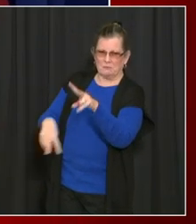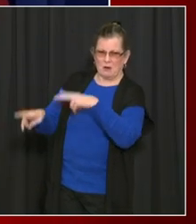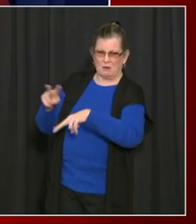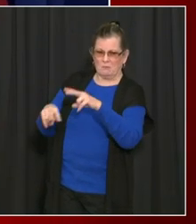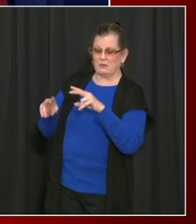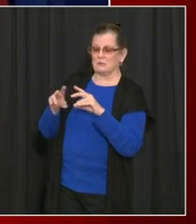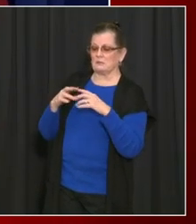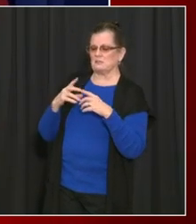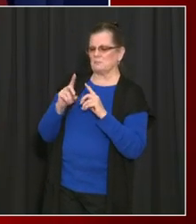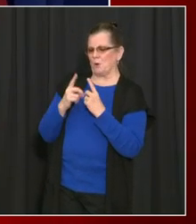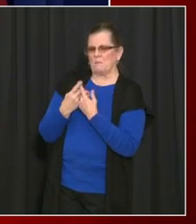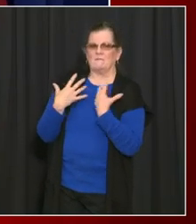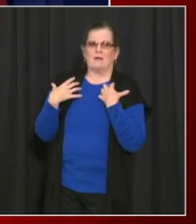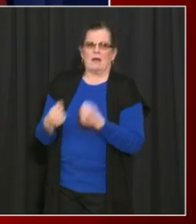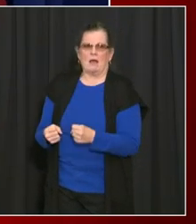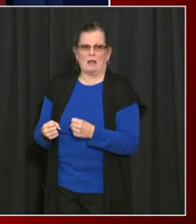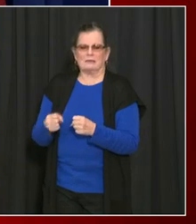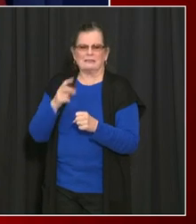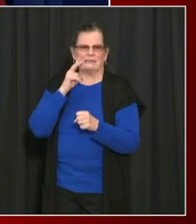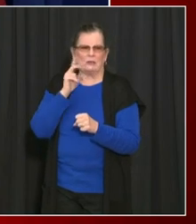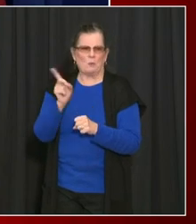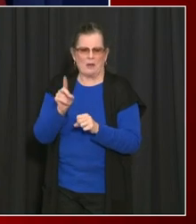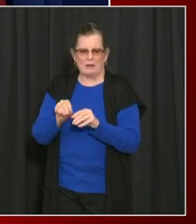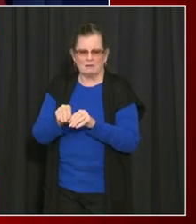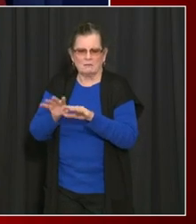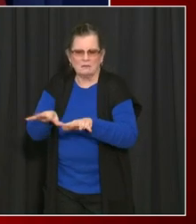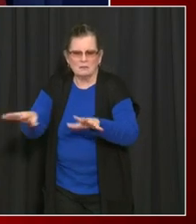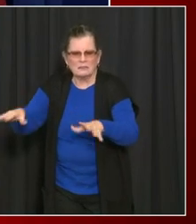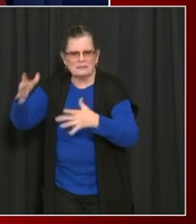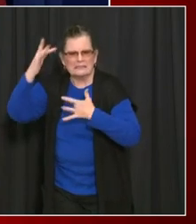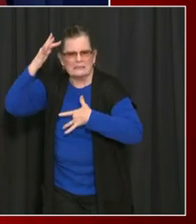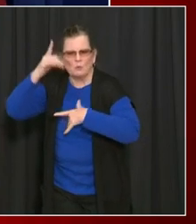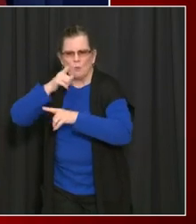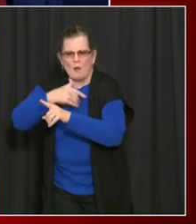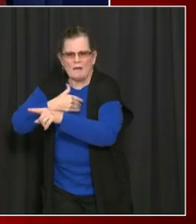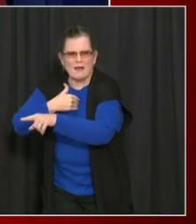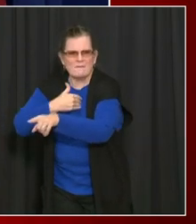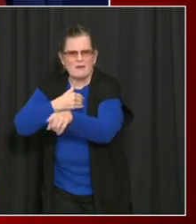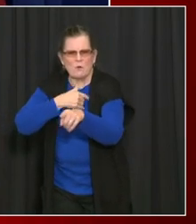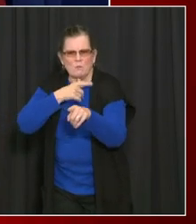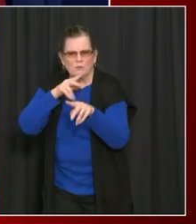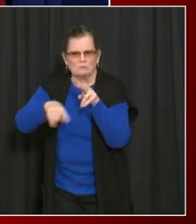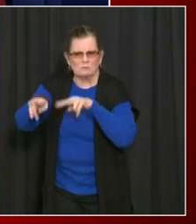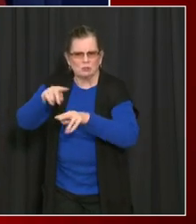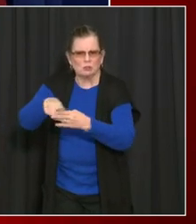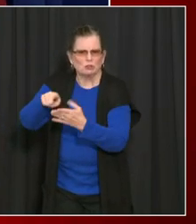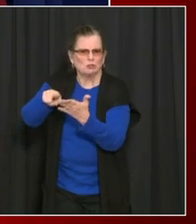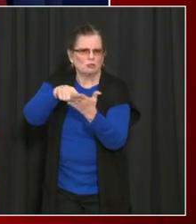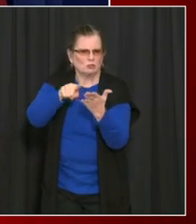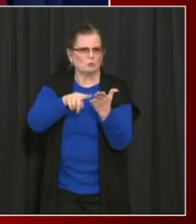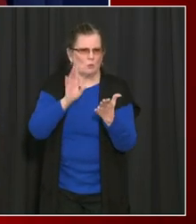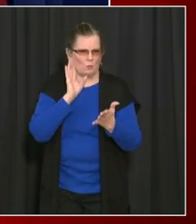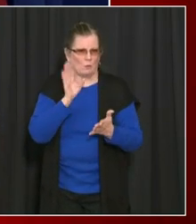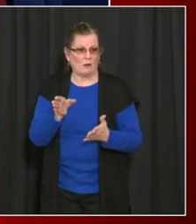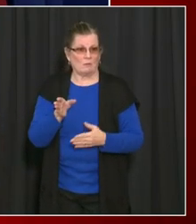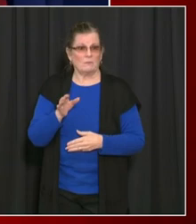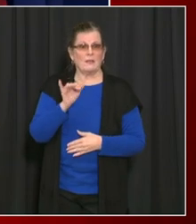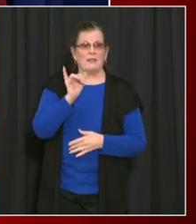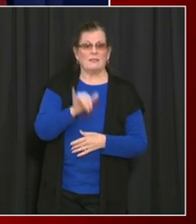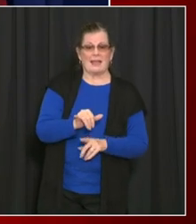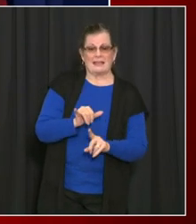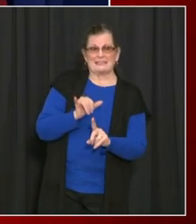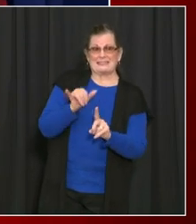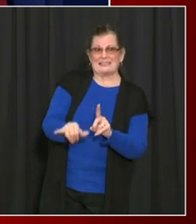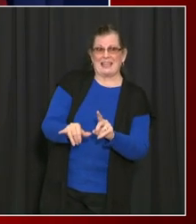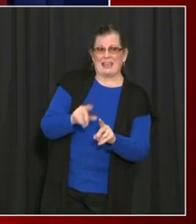monitor the spread of the disease, of the virus in the district, and this order can be turned up or